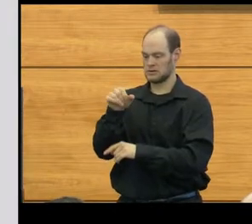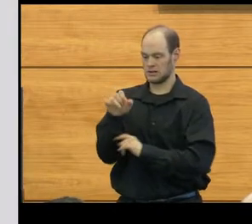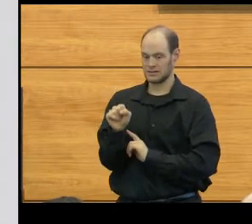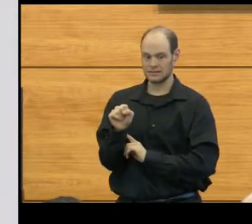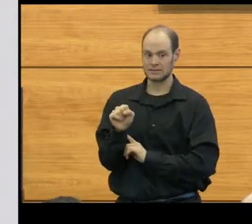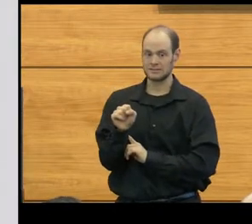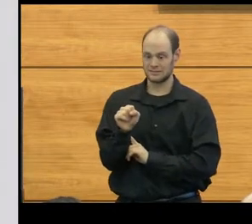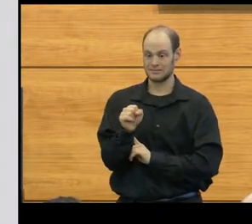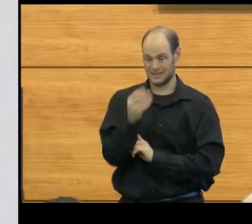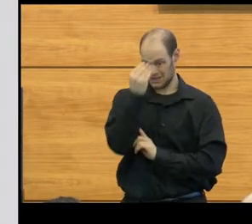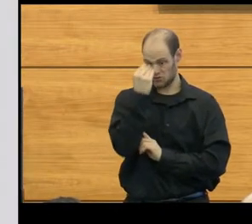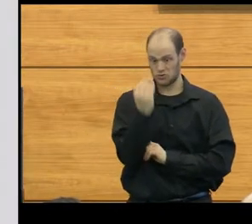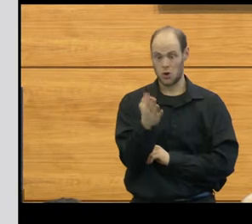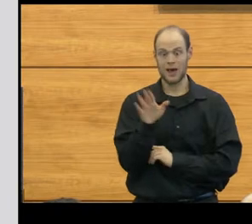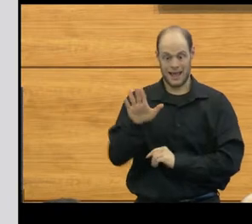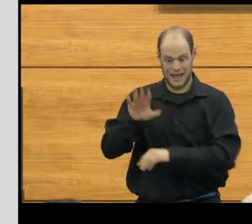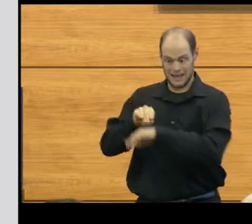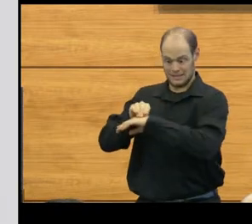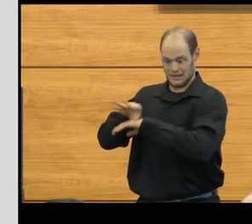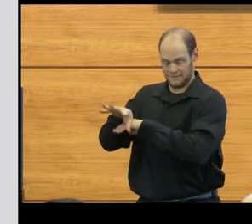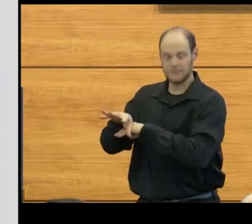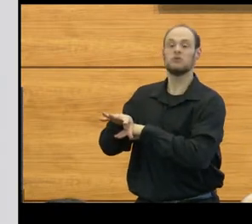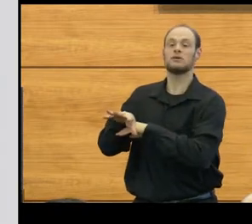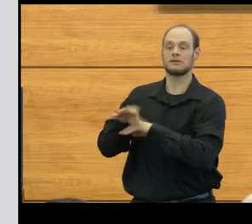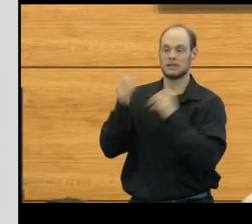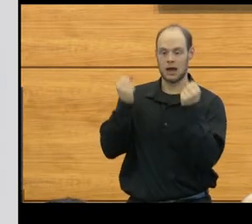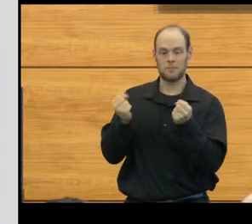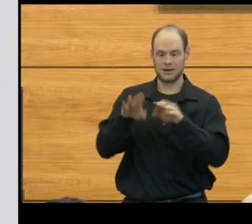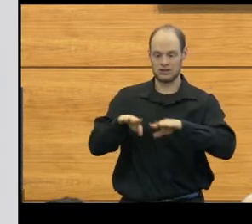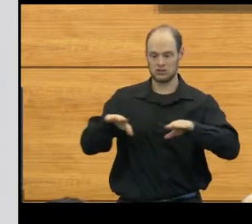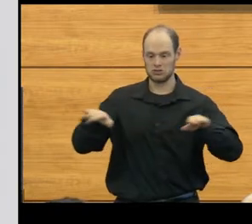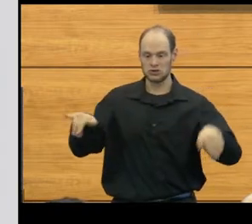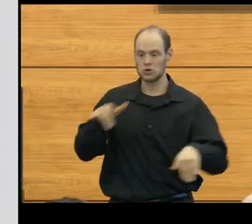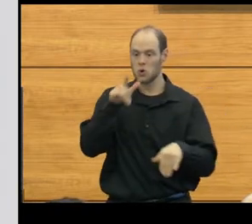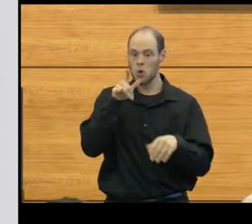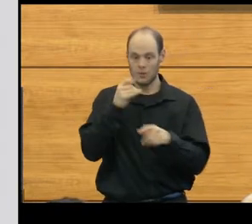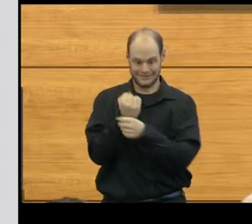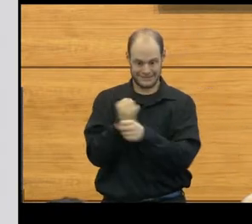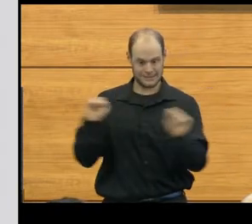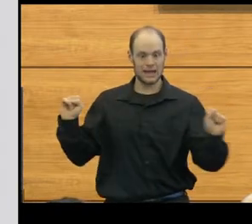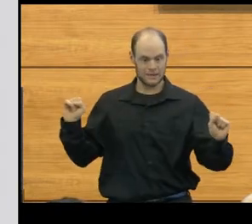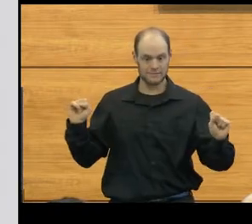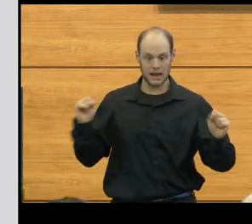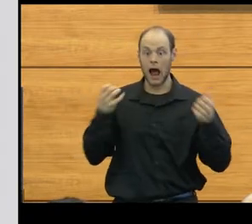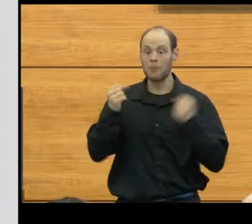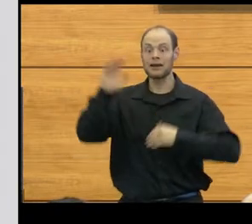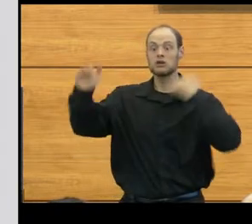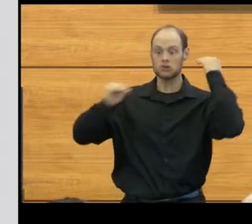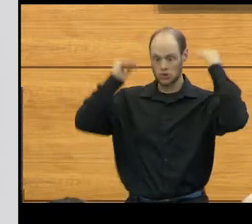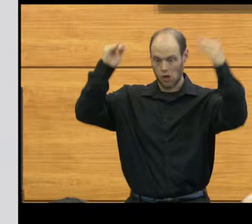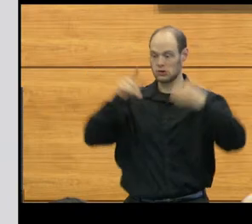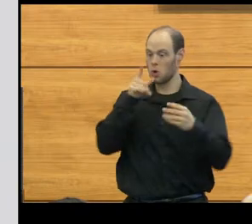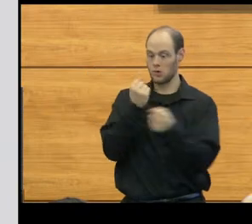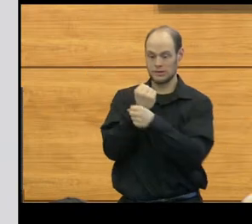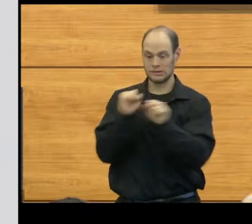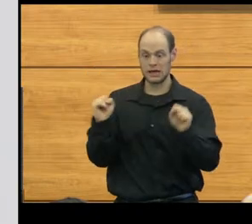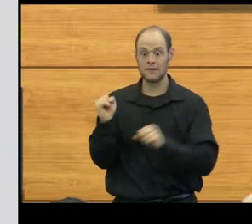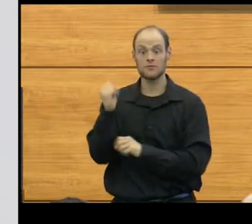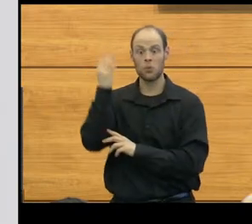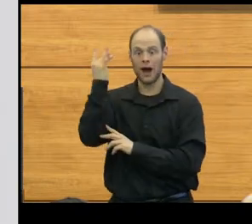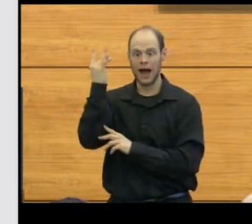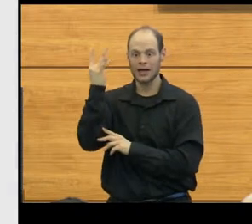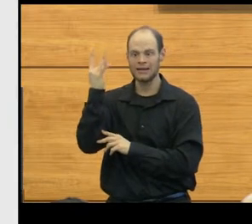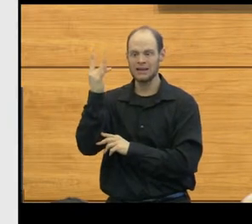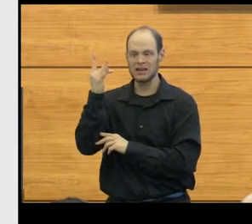tell you that his influence and the number of children that have been saved, the number of adults that have been saved because of the love